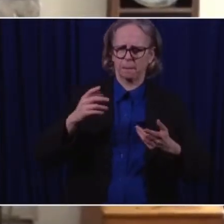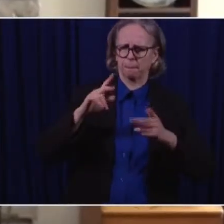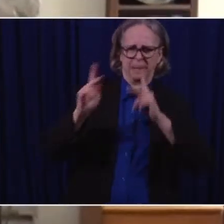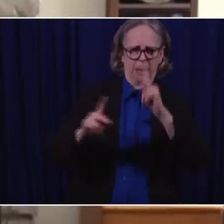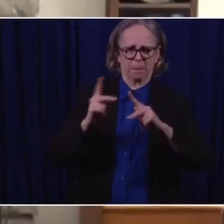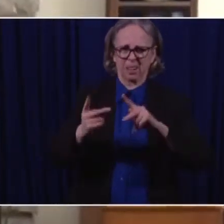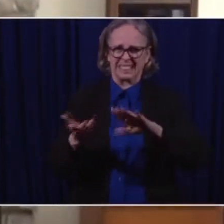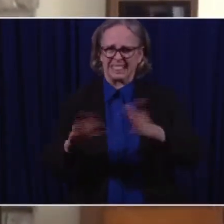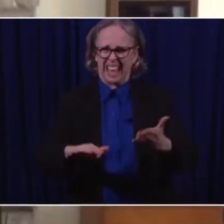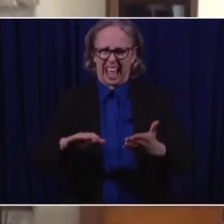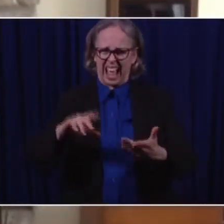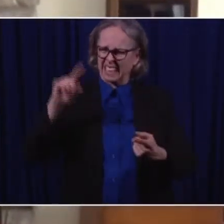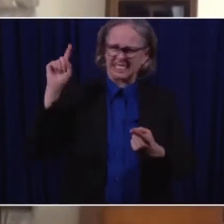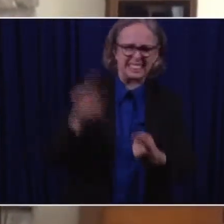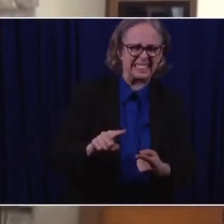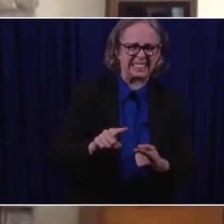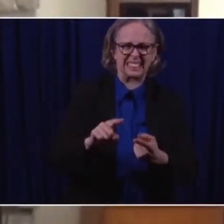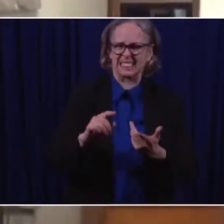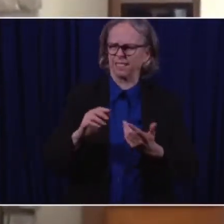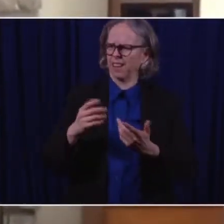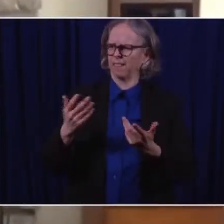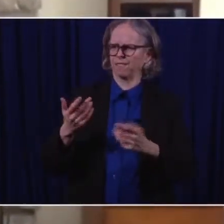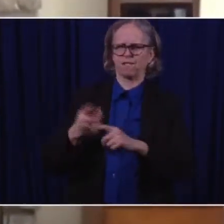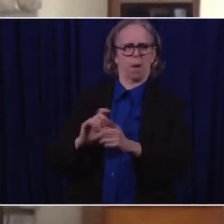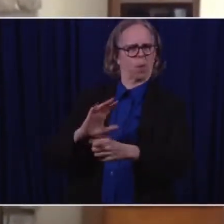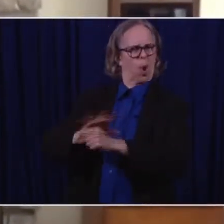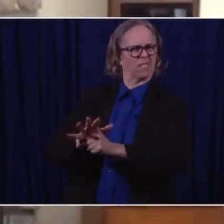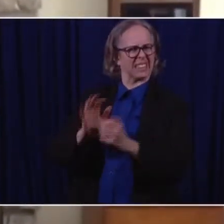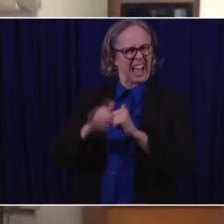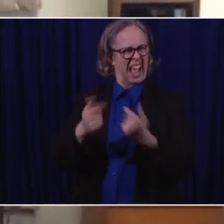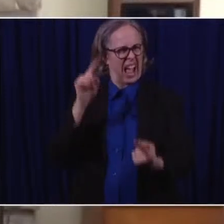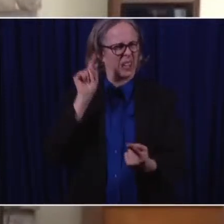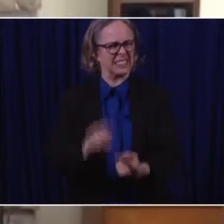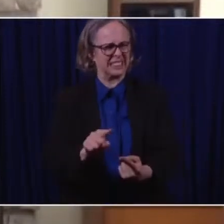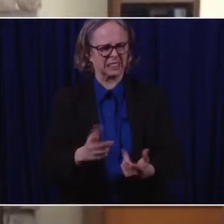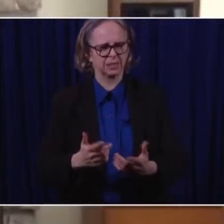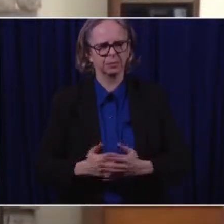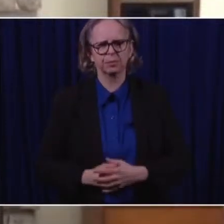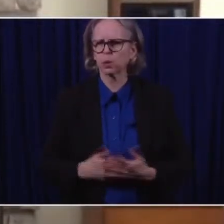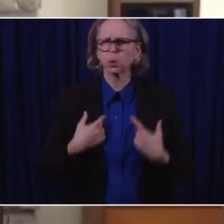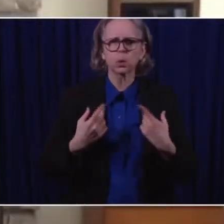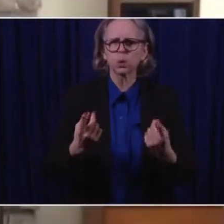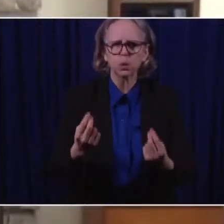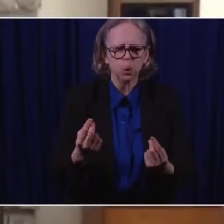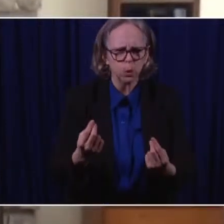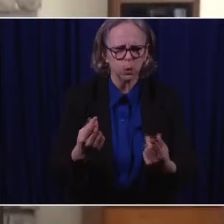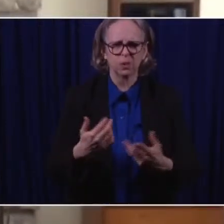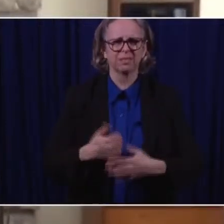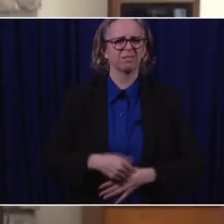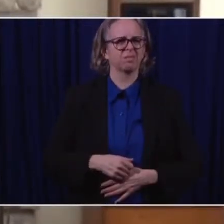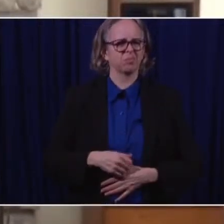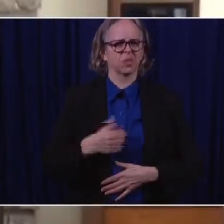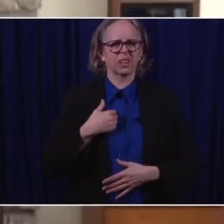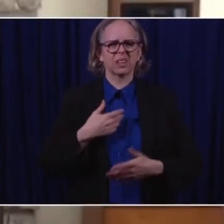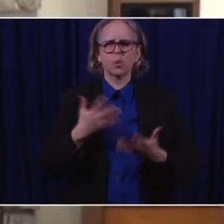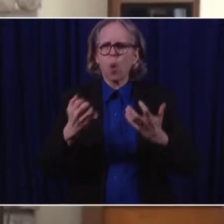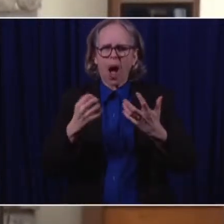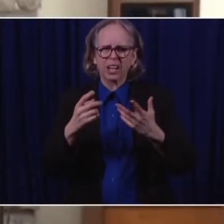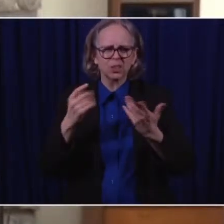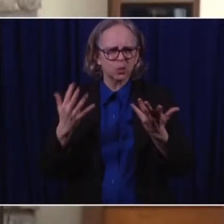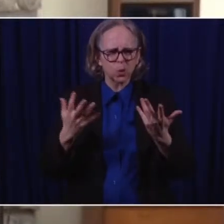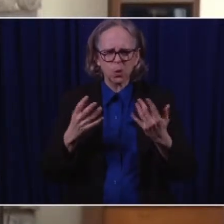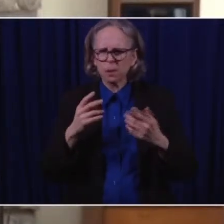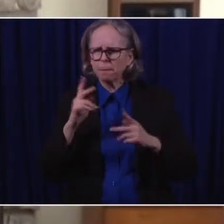our healthcare providers to prioritize people with developmental disabilities and severe medical conditions for vaccination. So that has